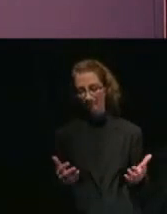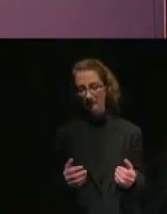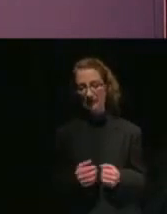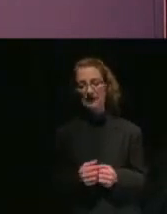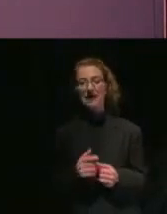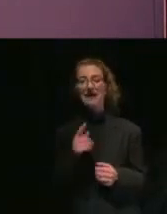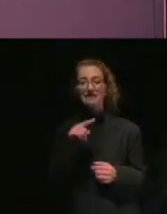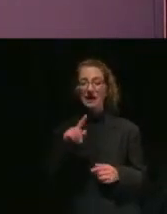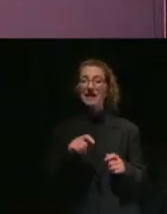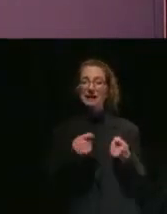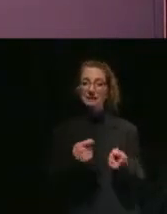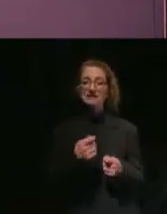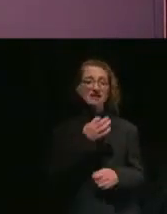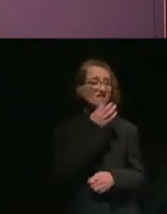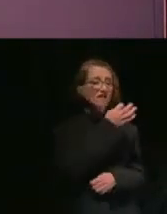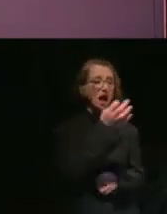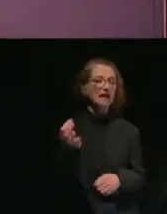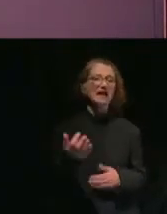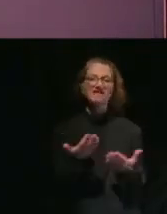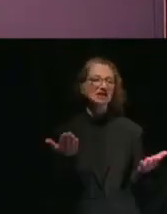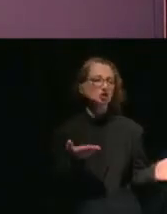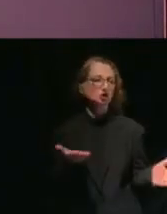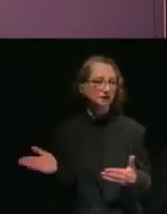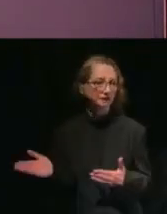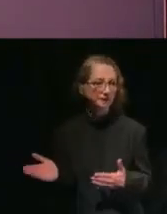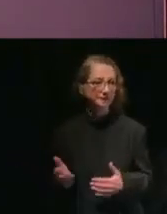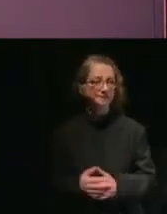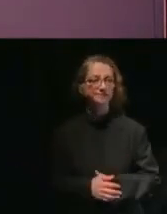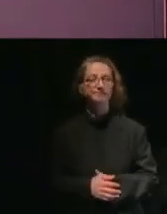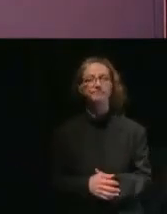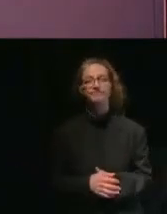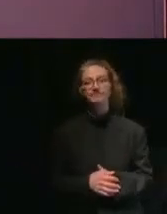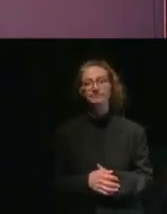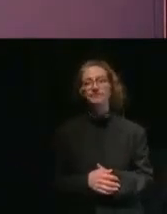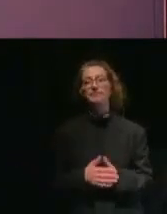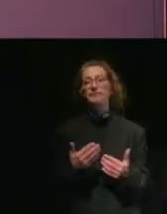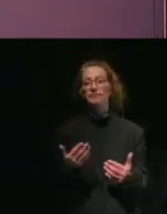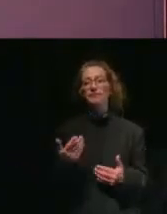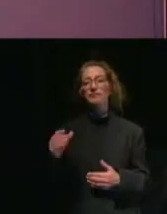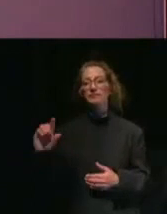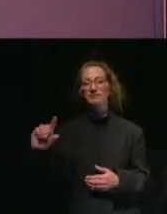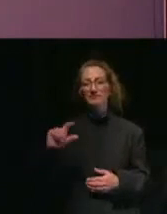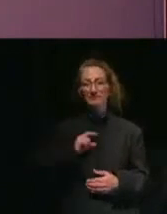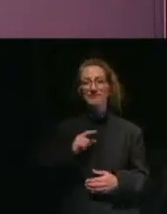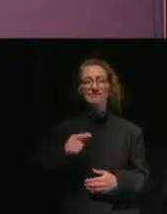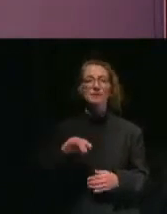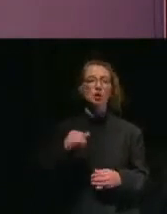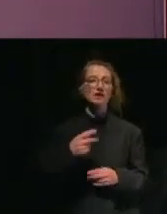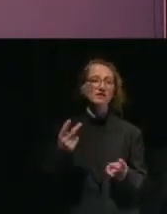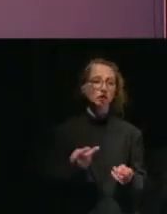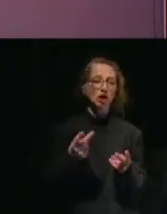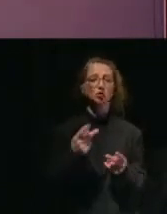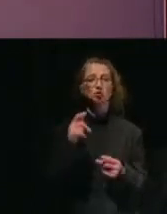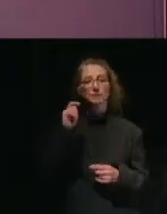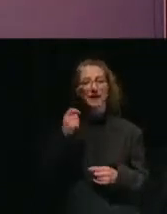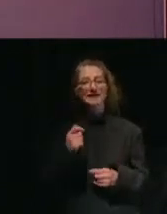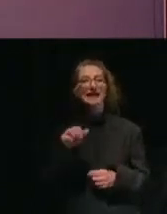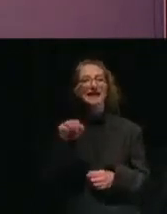poor social situations of those we interviewed. The fees that come from projects